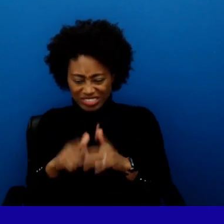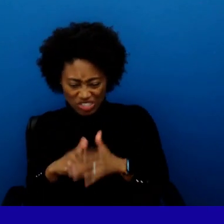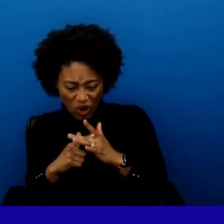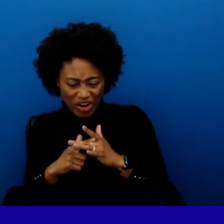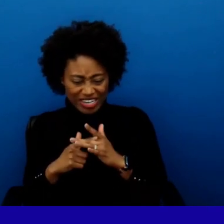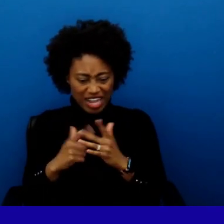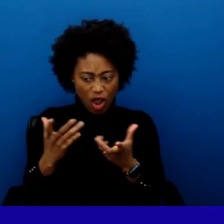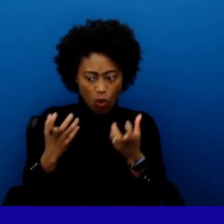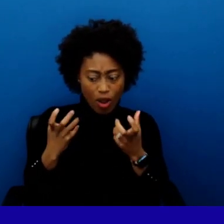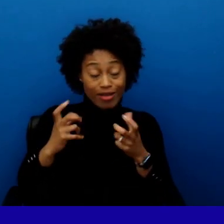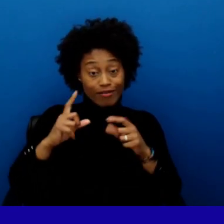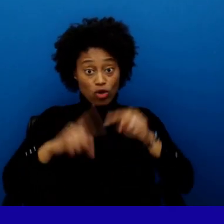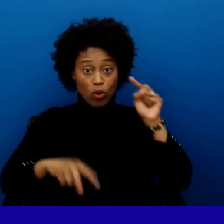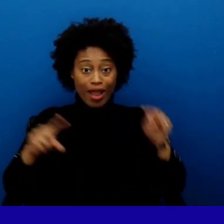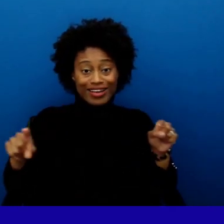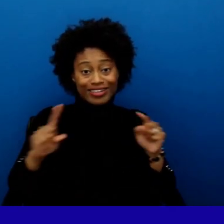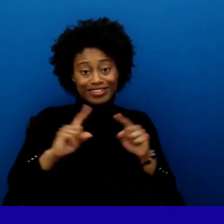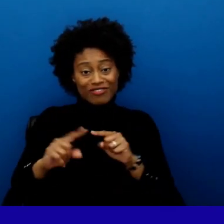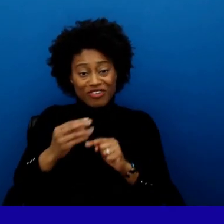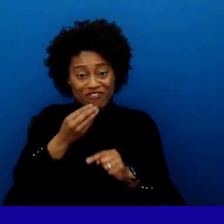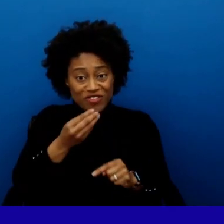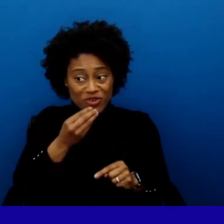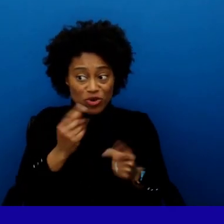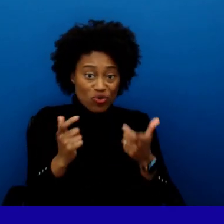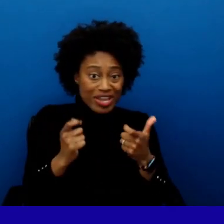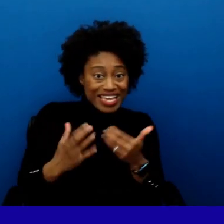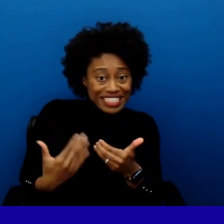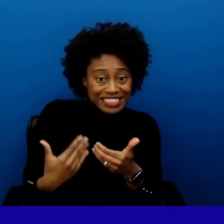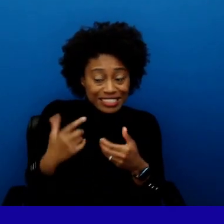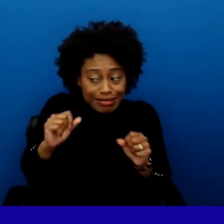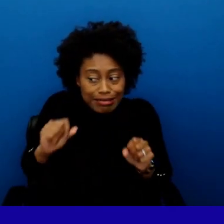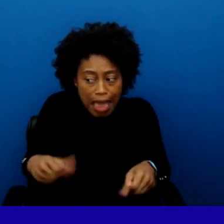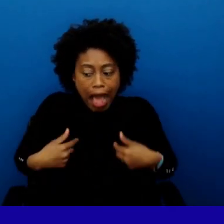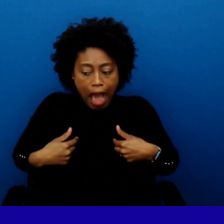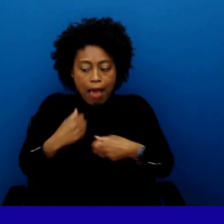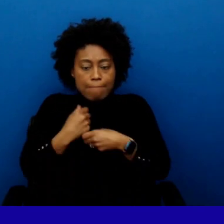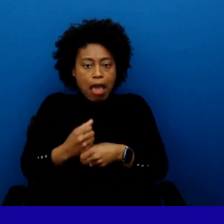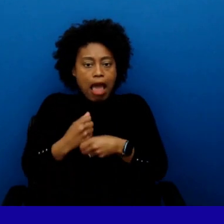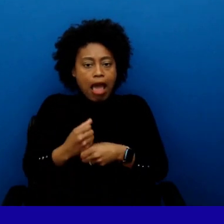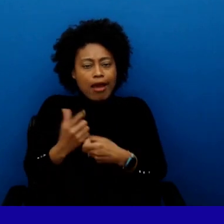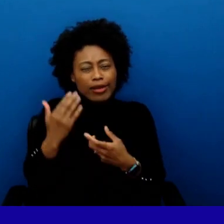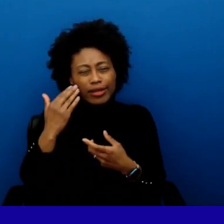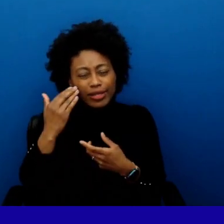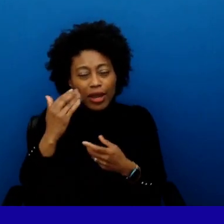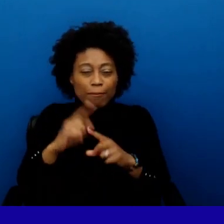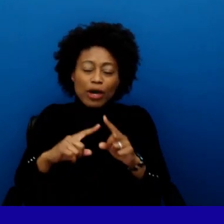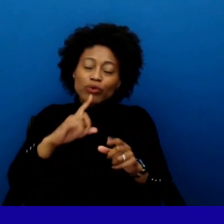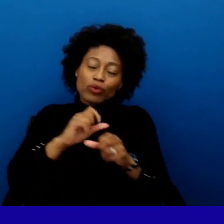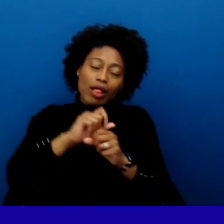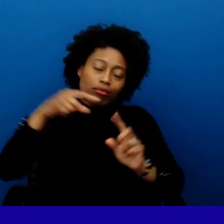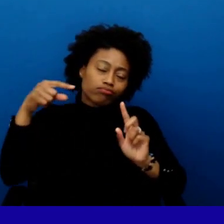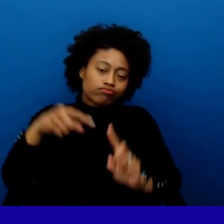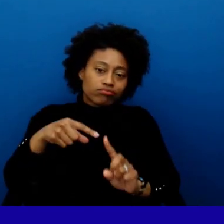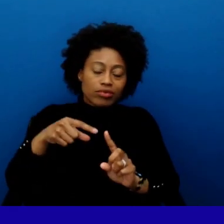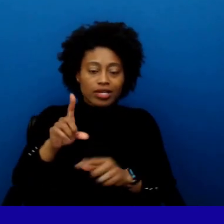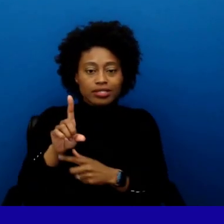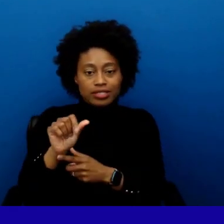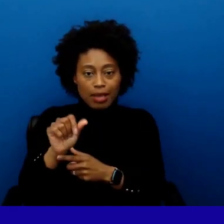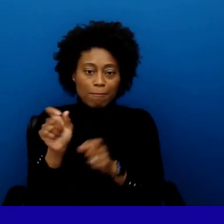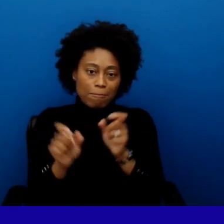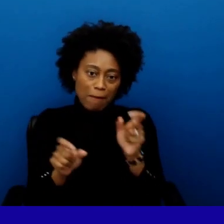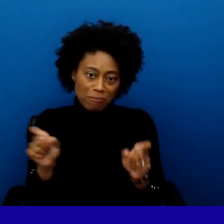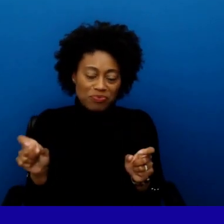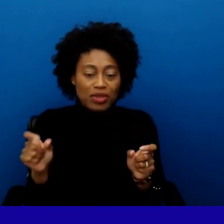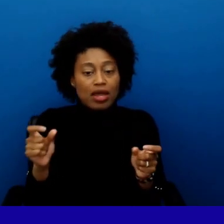want people who want to have a wide variety of cuisines that are quick and easy to make. But at its heart, right, it's for disabled people